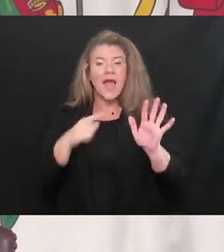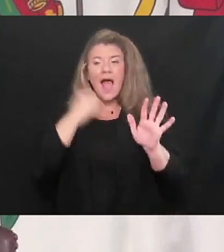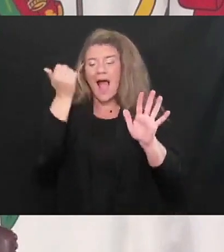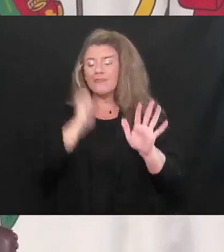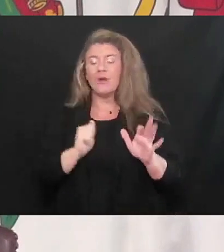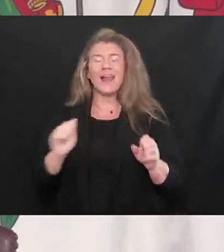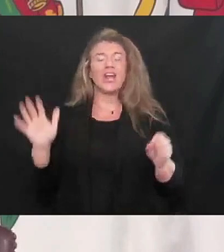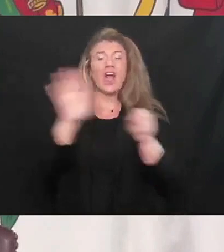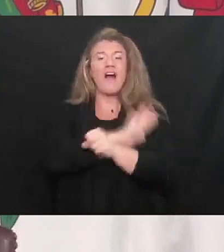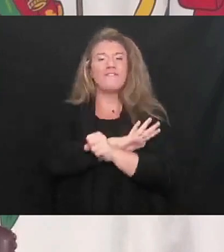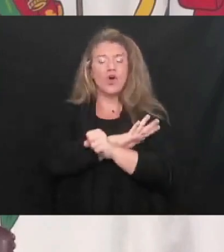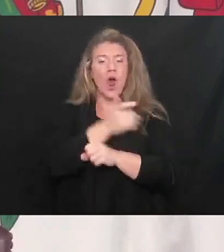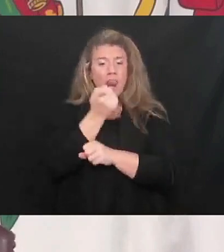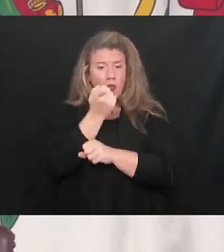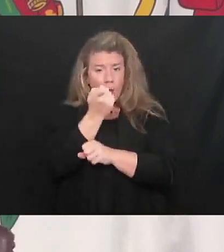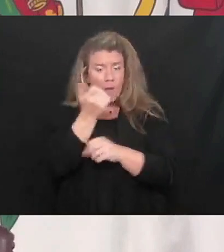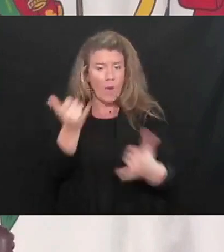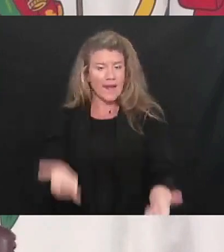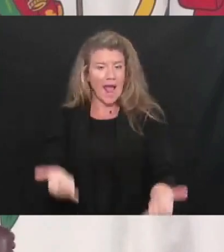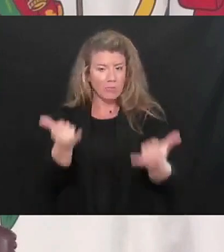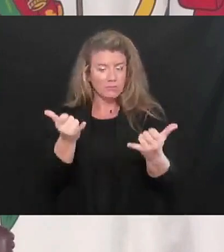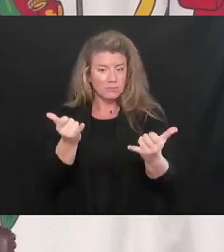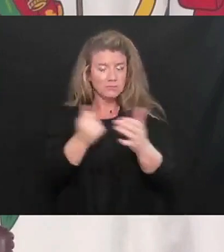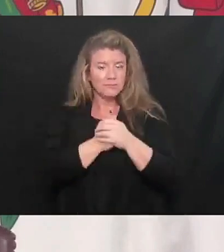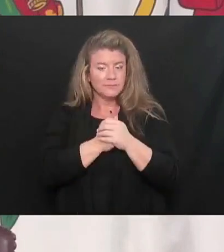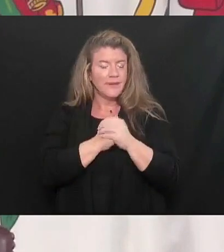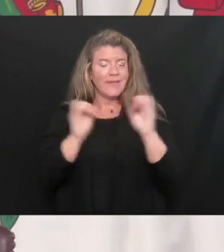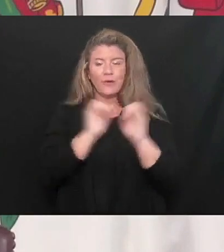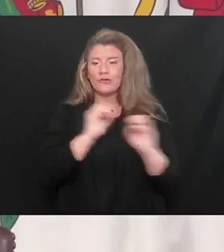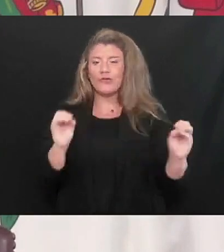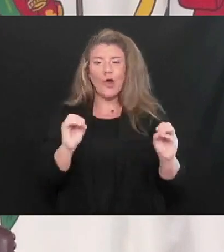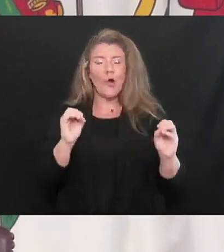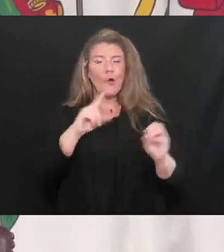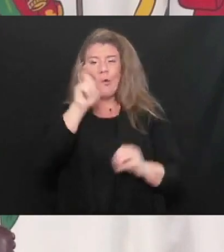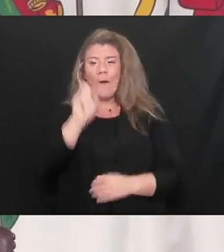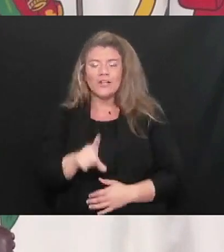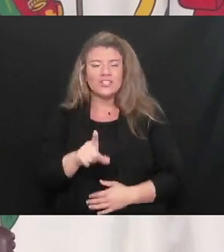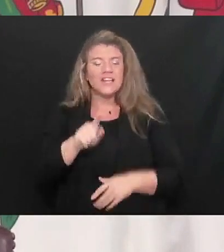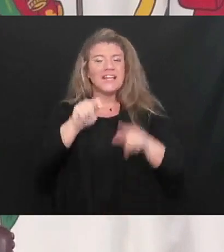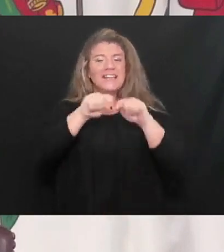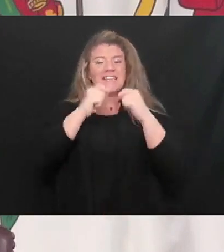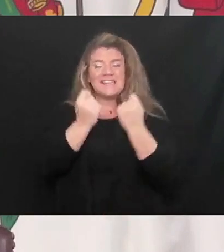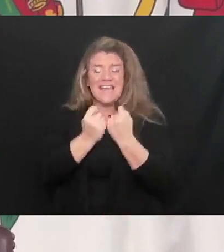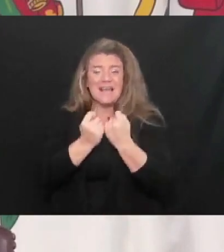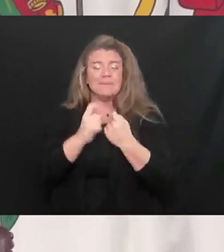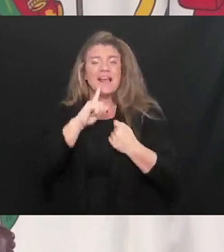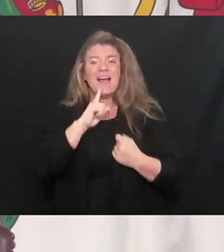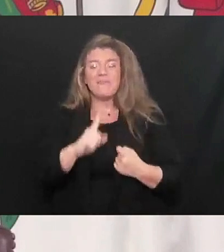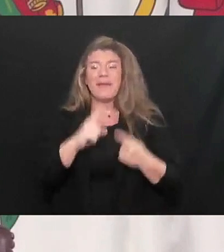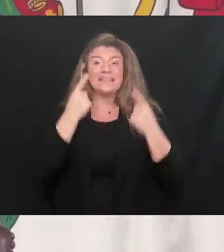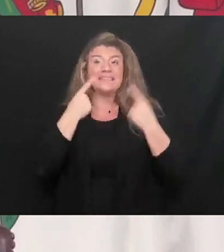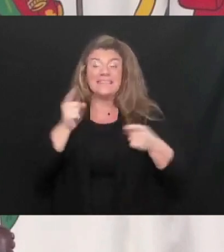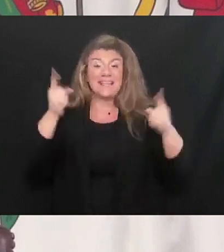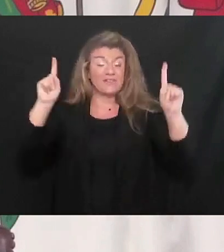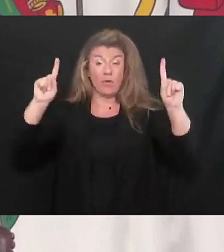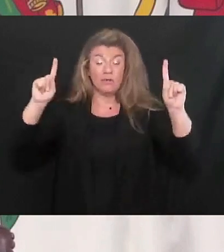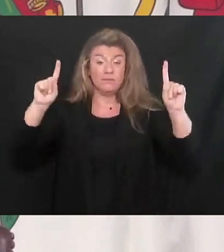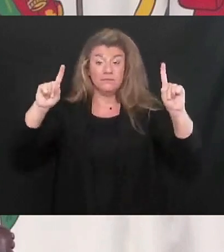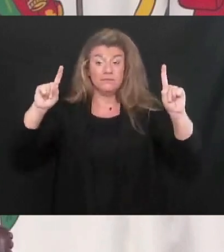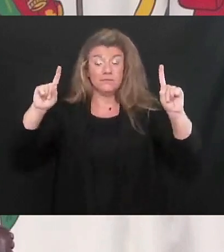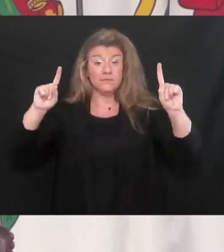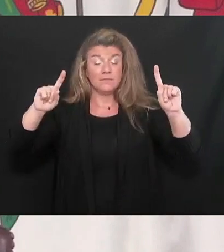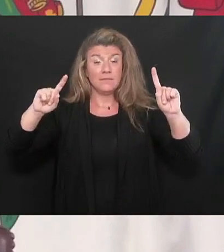cover just a little bit of it and everything. There's no question the teams have been tremendously successful,